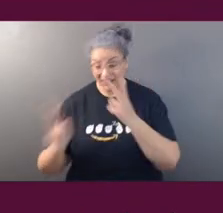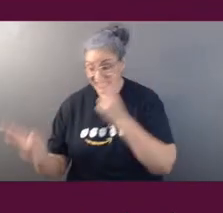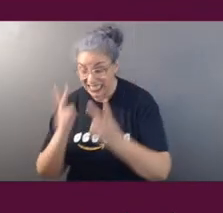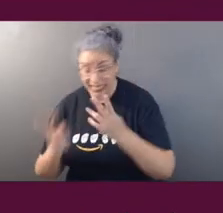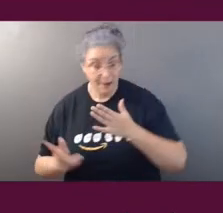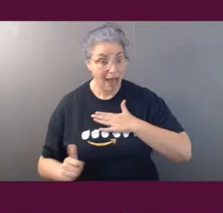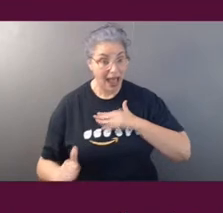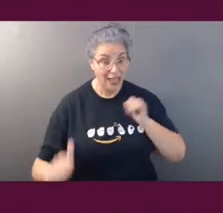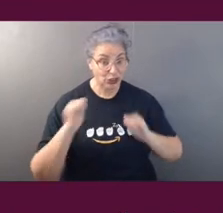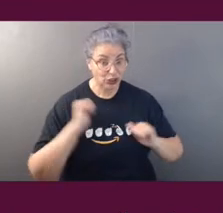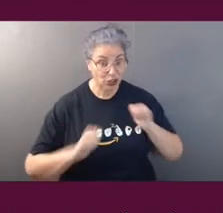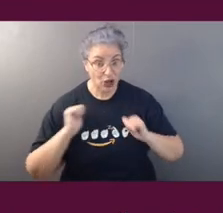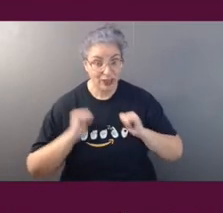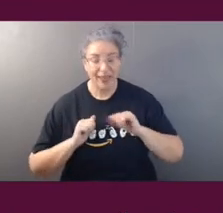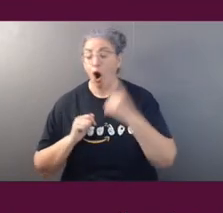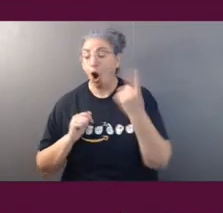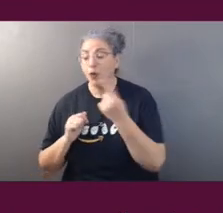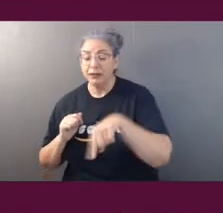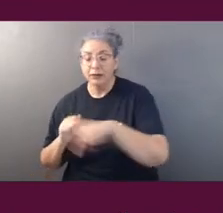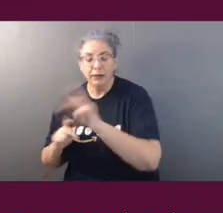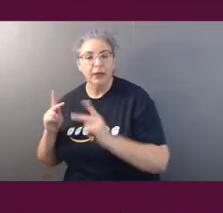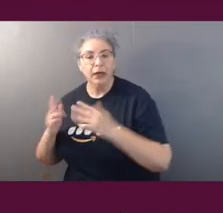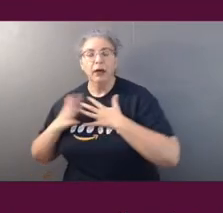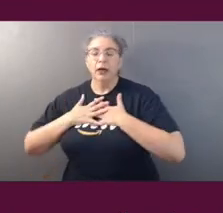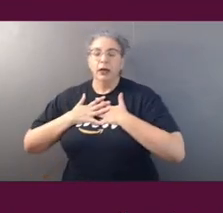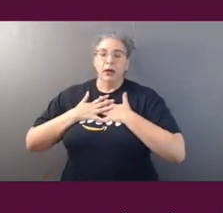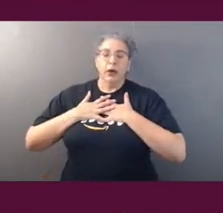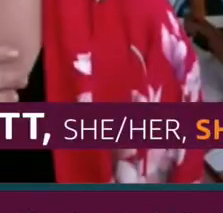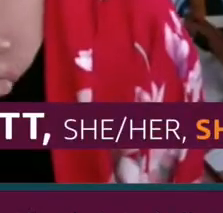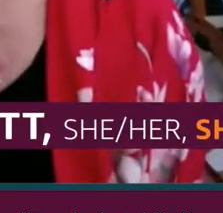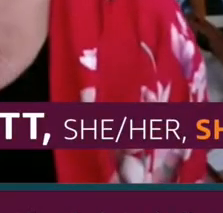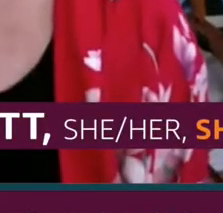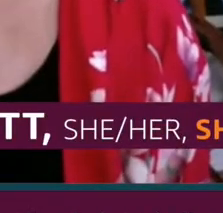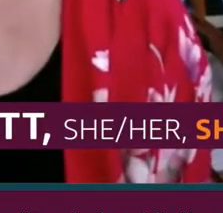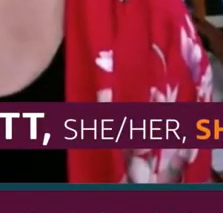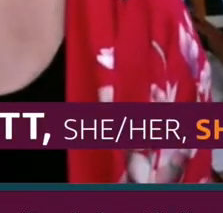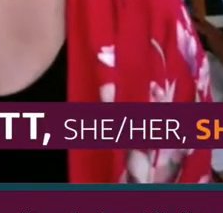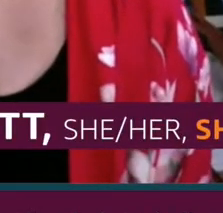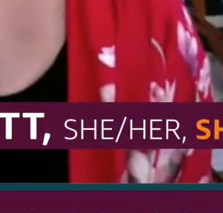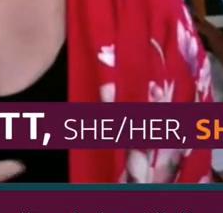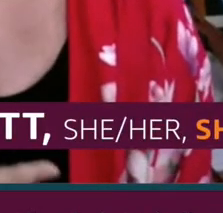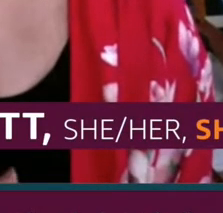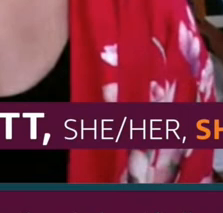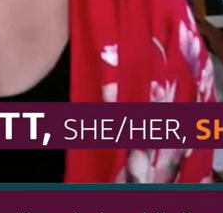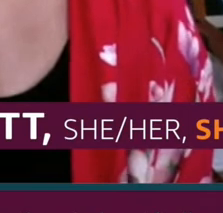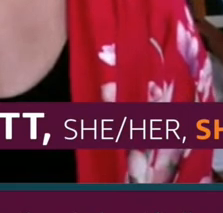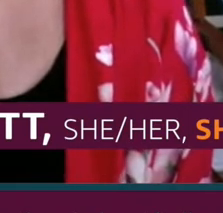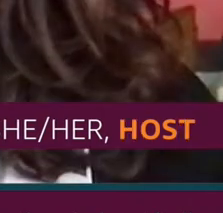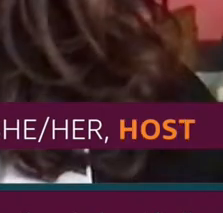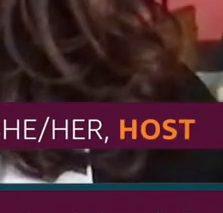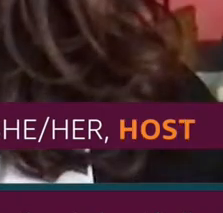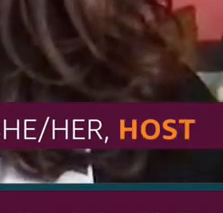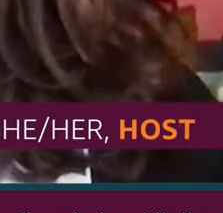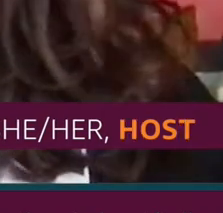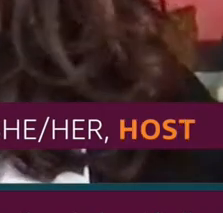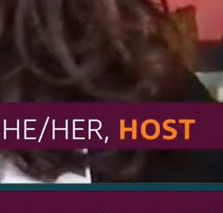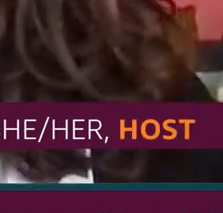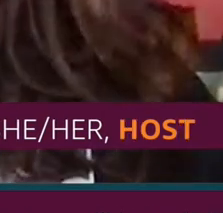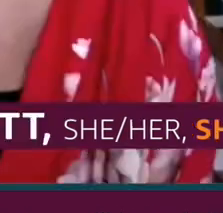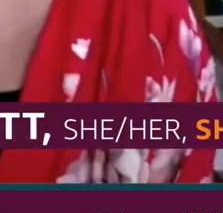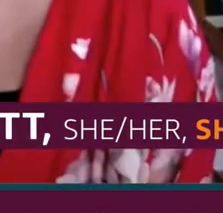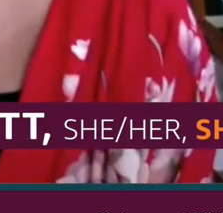made, and the way that they are always emotional about it. I've never seen a Latino family living in a beautiful house until I saw it with